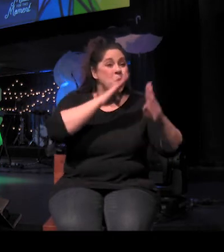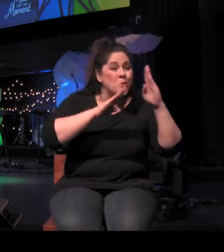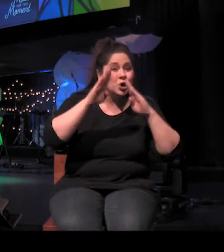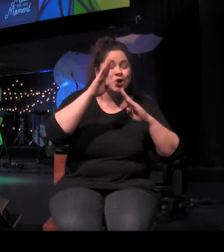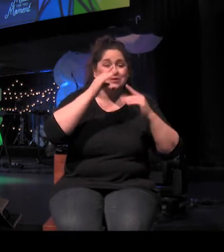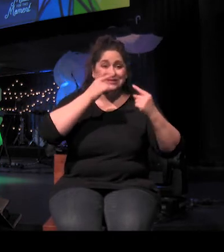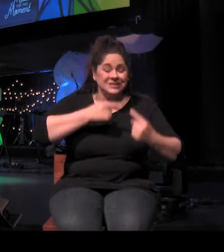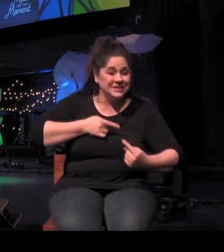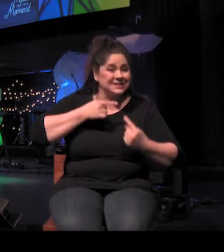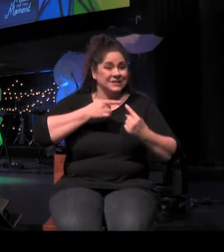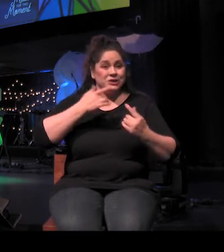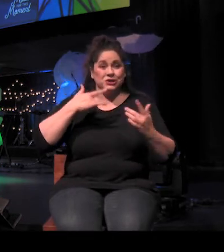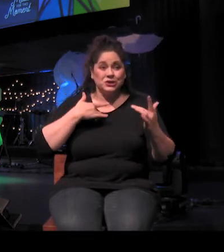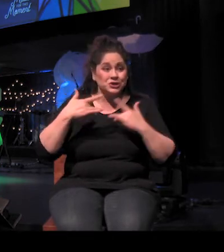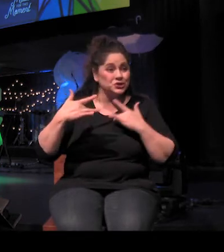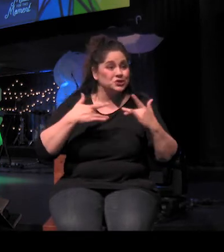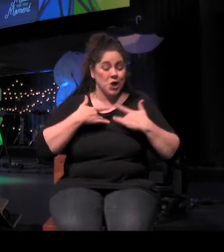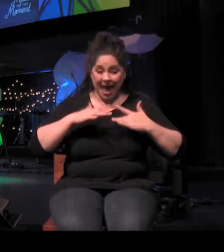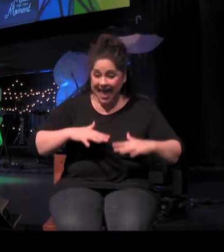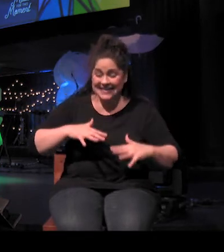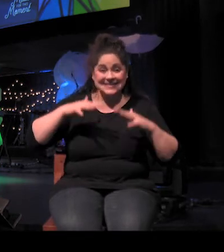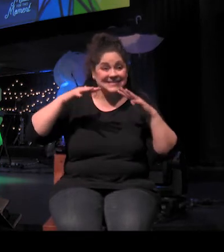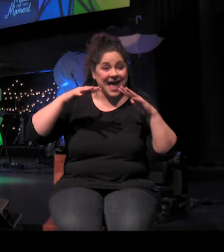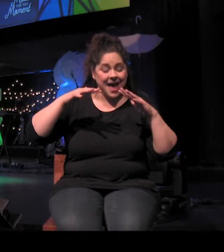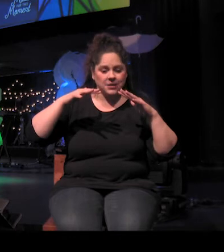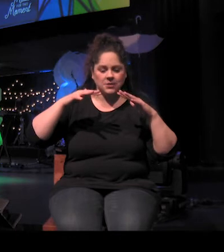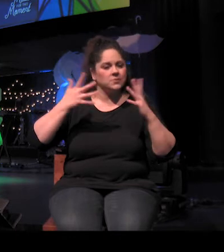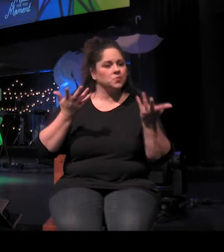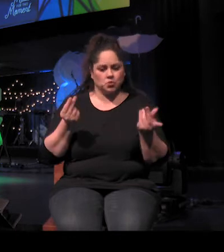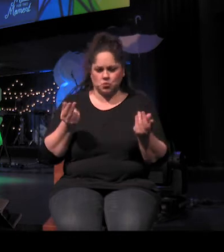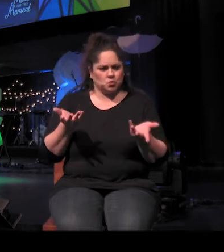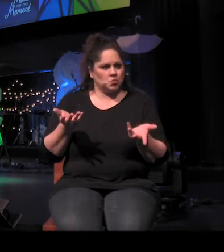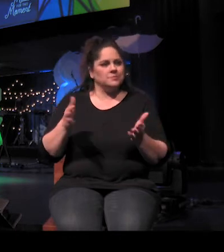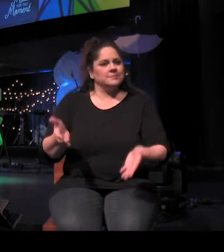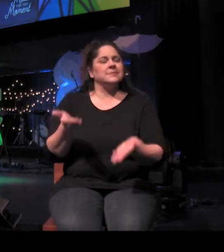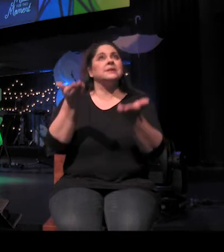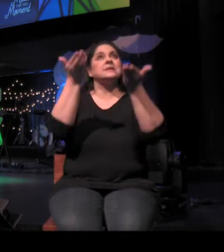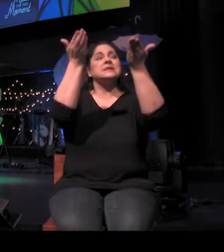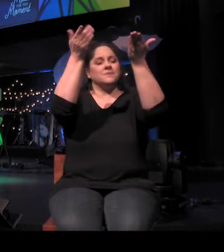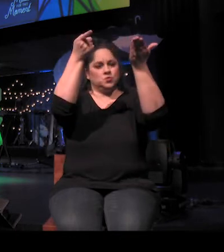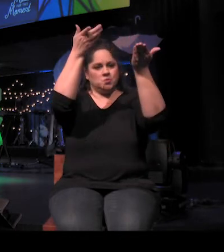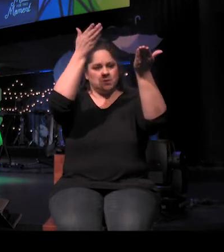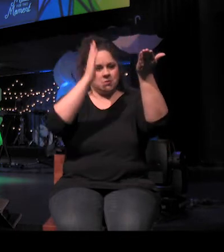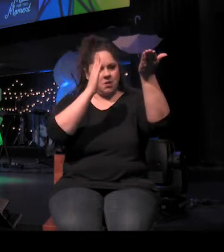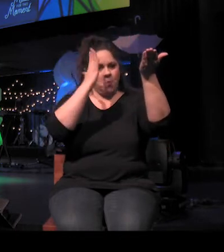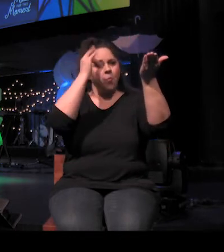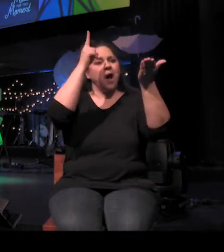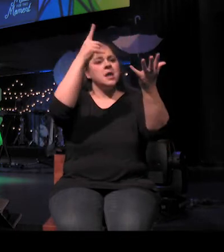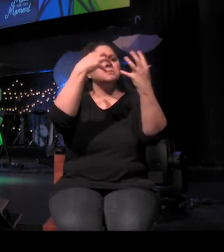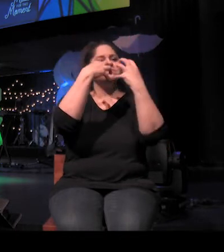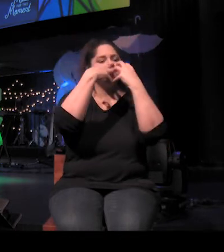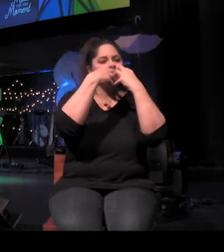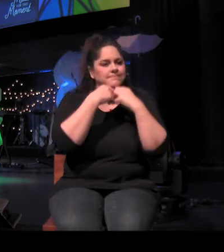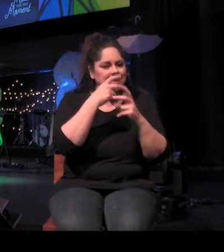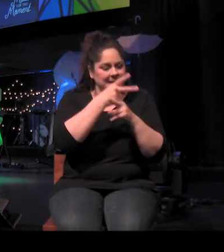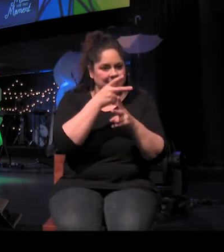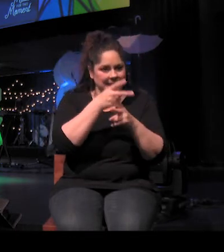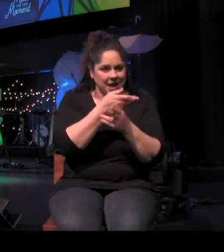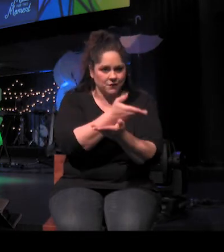God. Give all your anxieties to God, for he cares about you. Stay